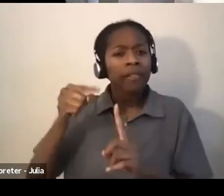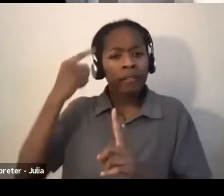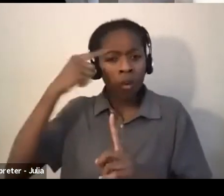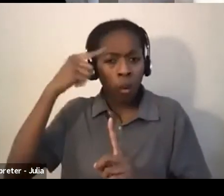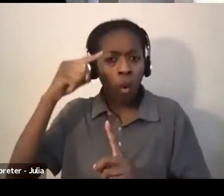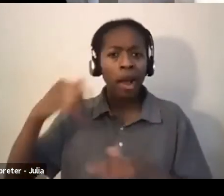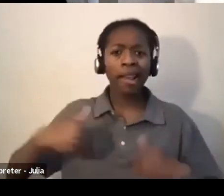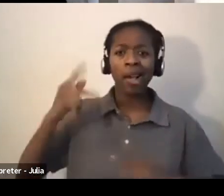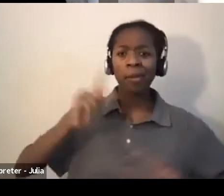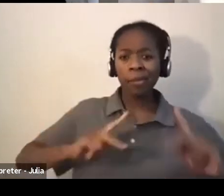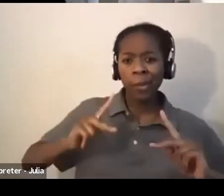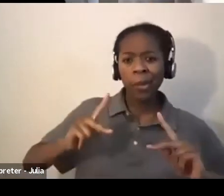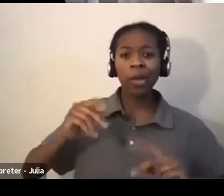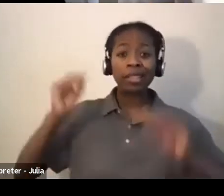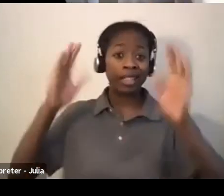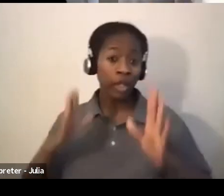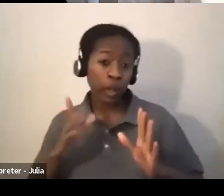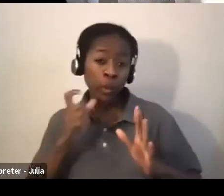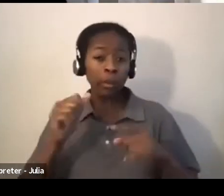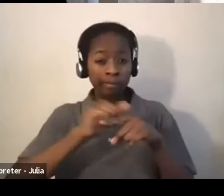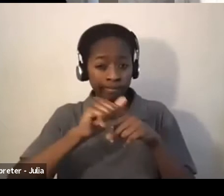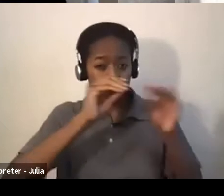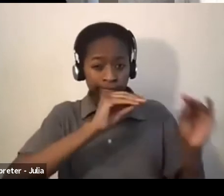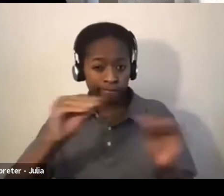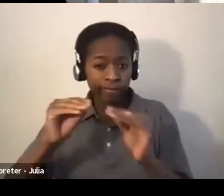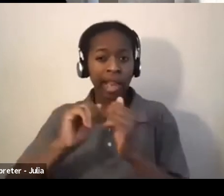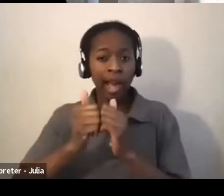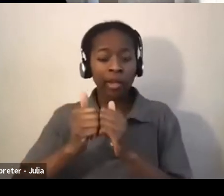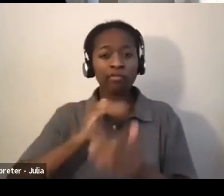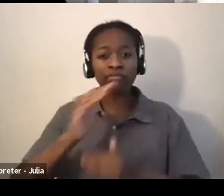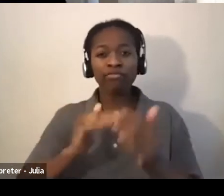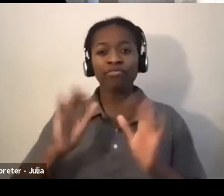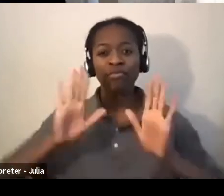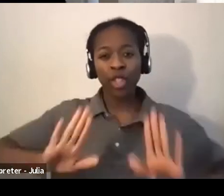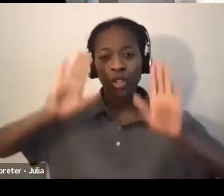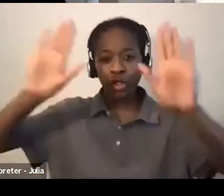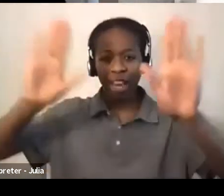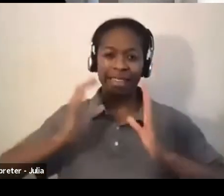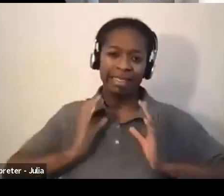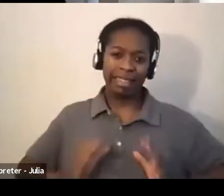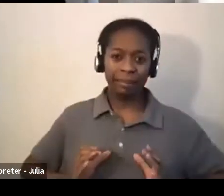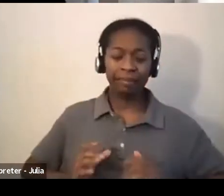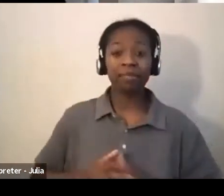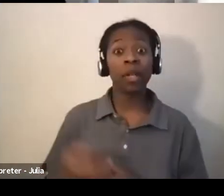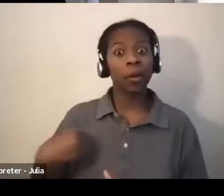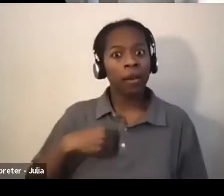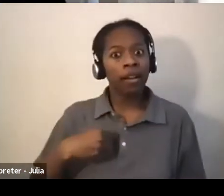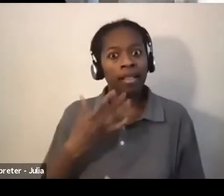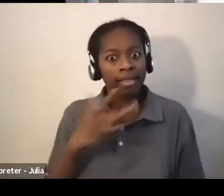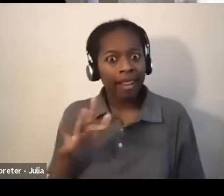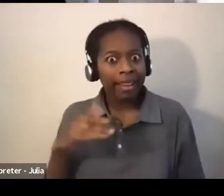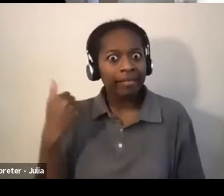digital citizens. So we are really grateful, despite the pandemic, that technology has enabled